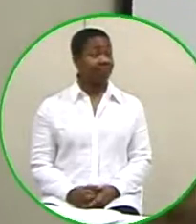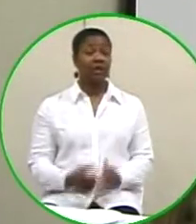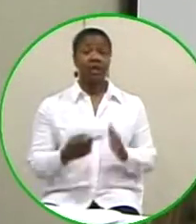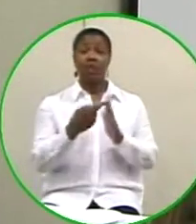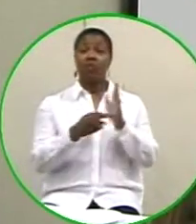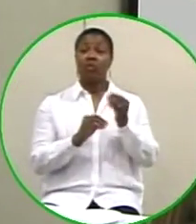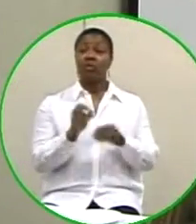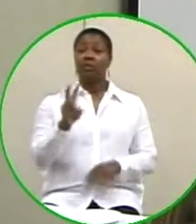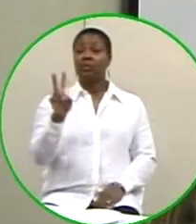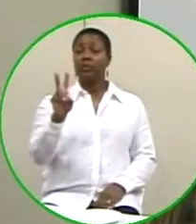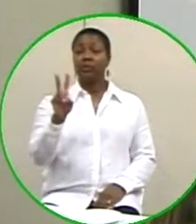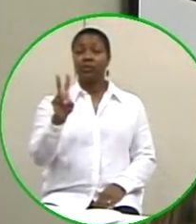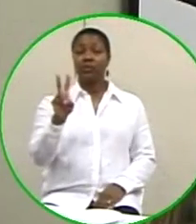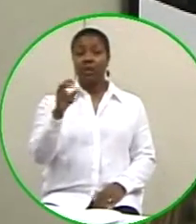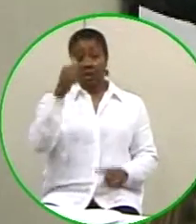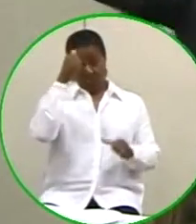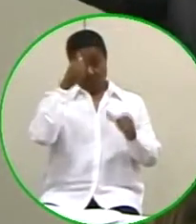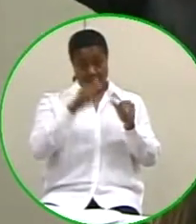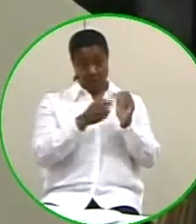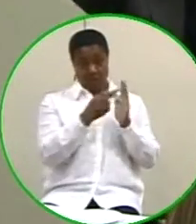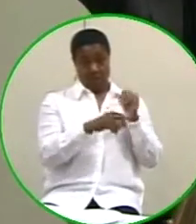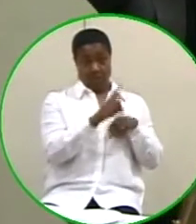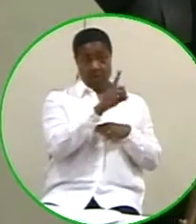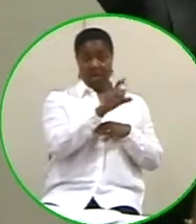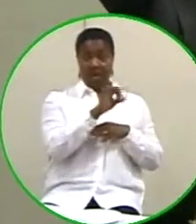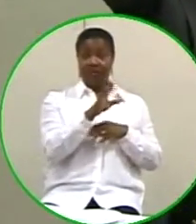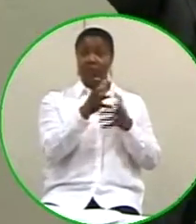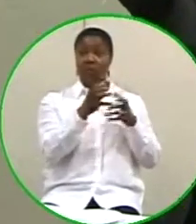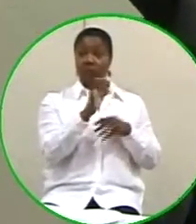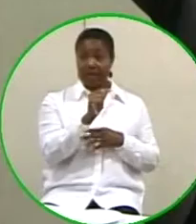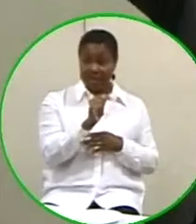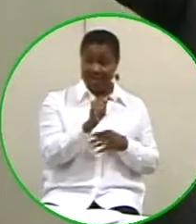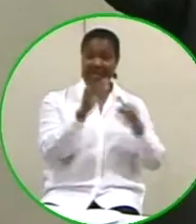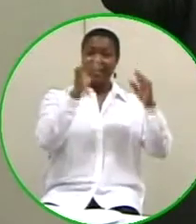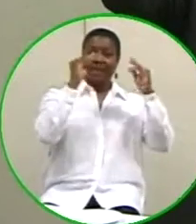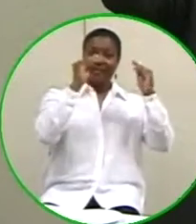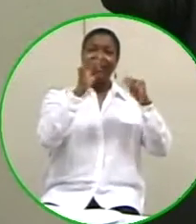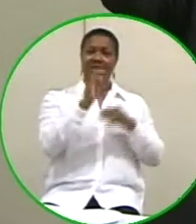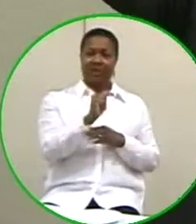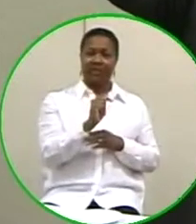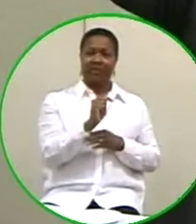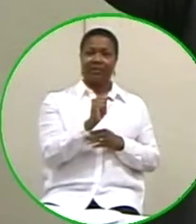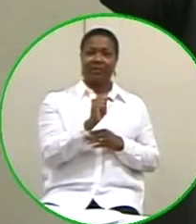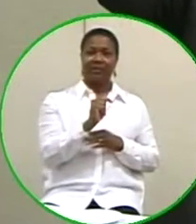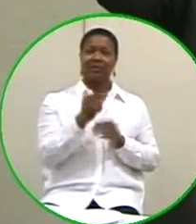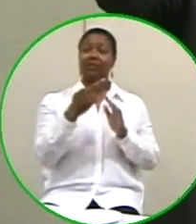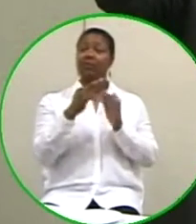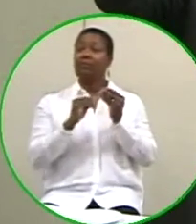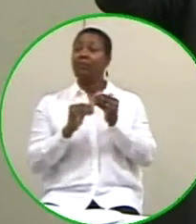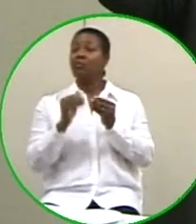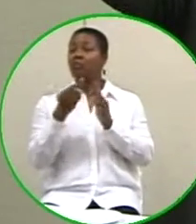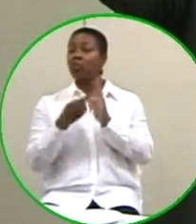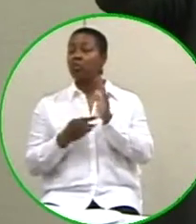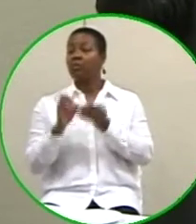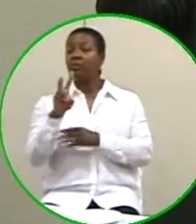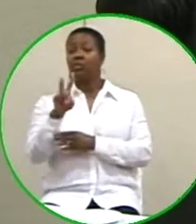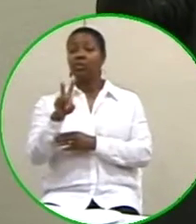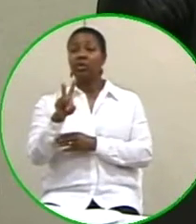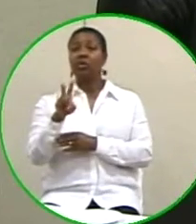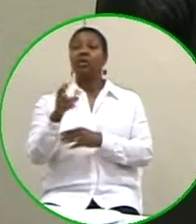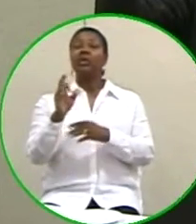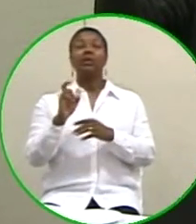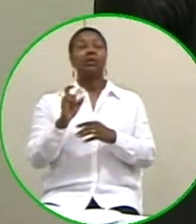Rule number 2. Remember rule number 1? If you want it, teach it. Rule number 2, you